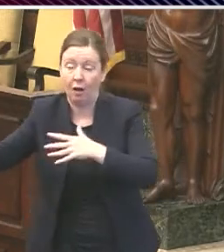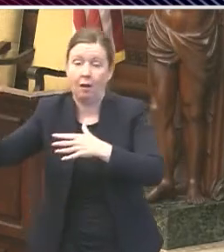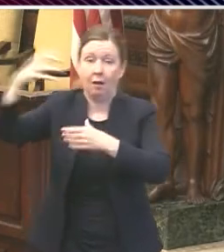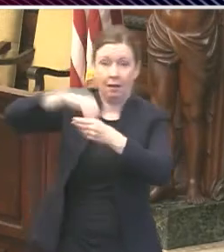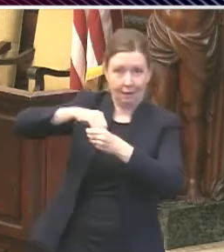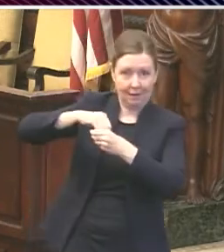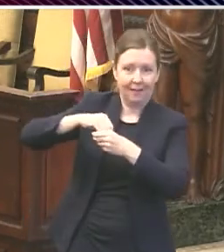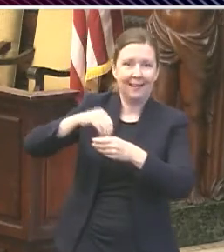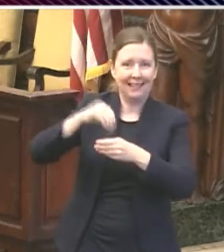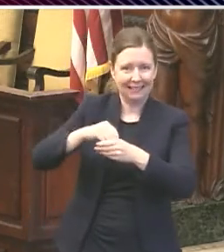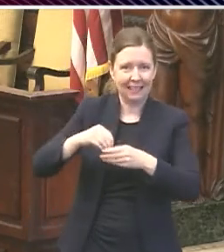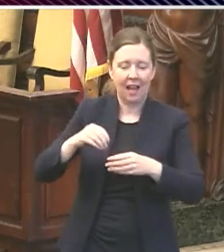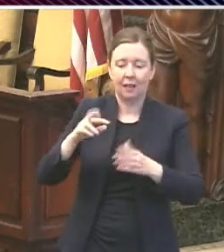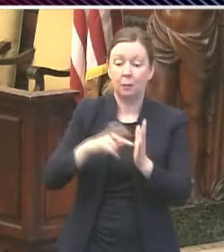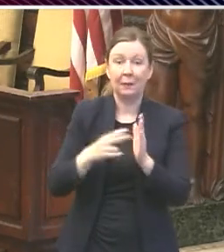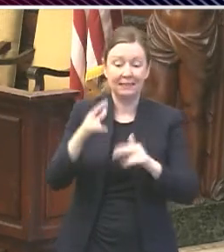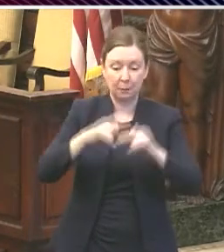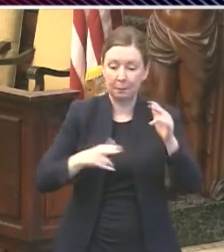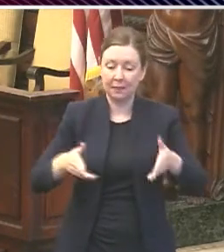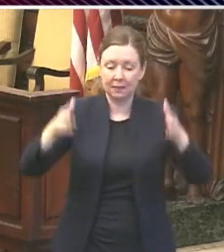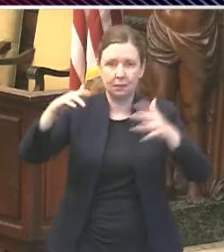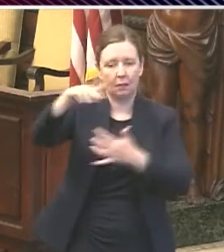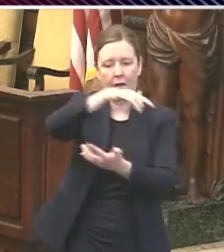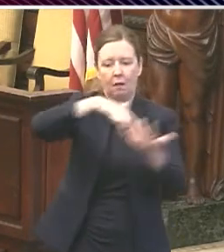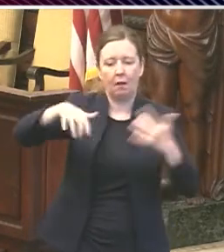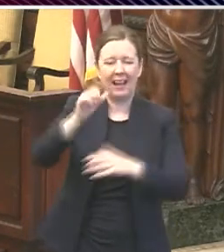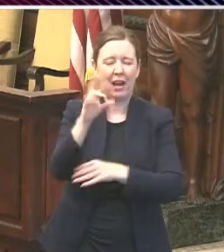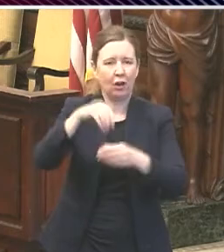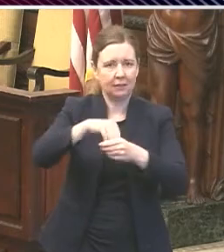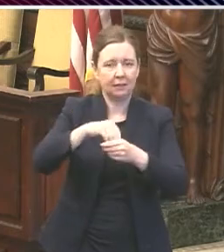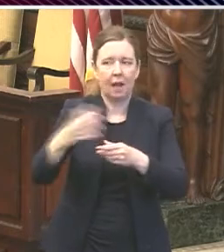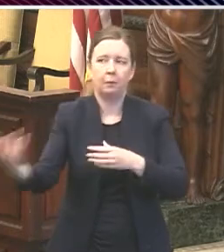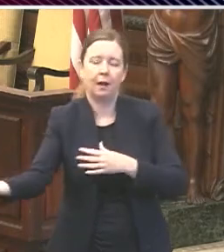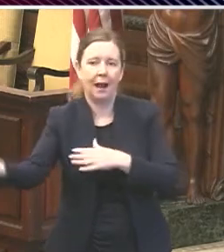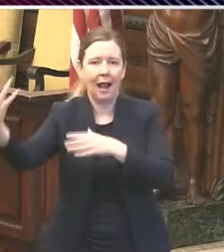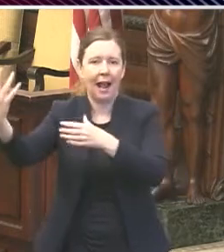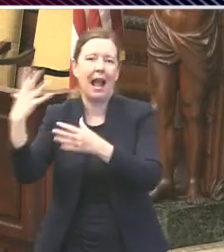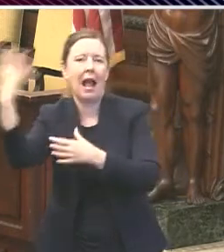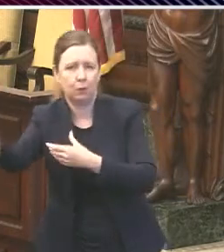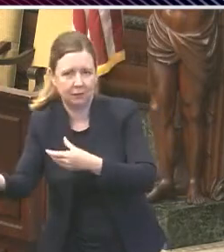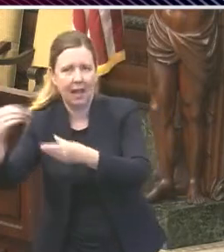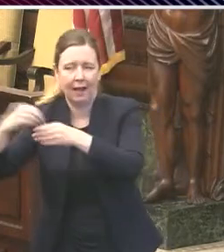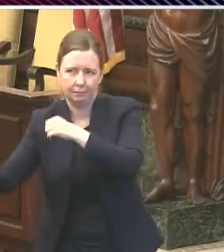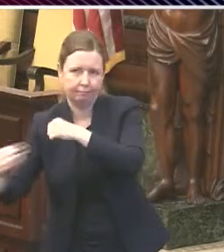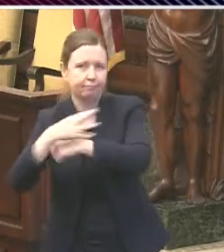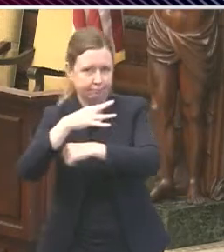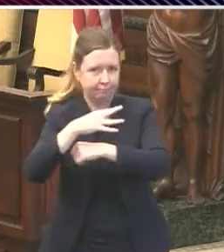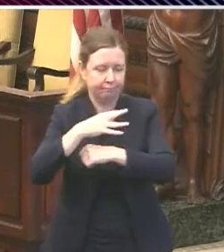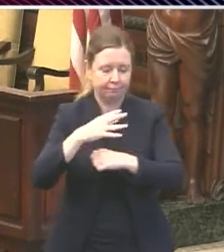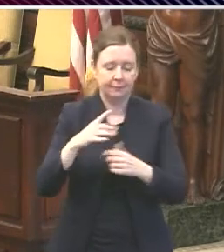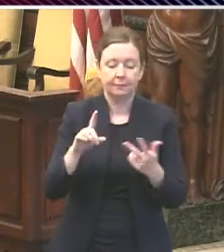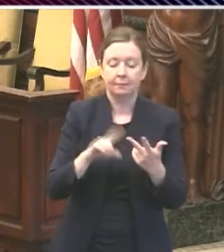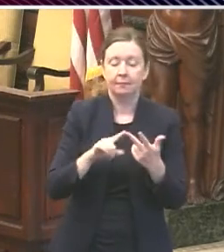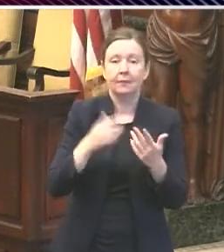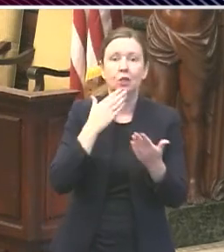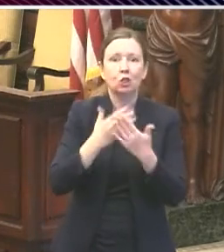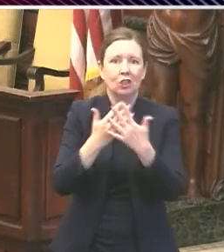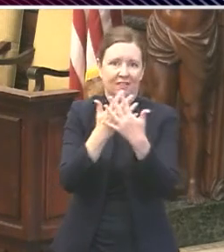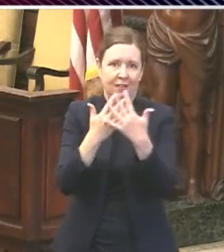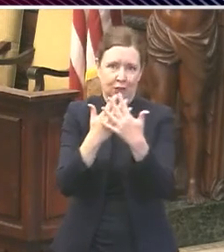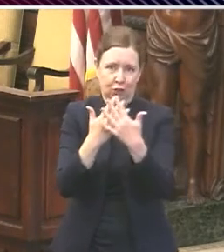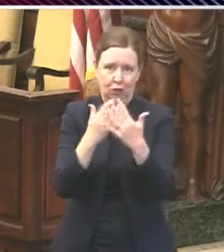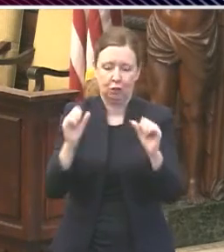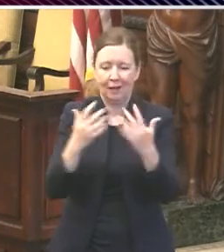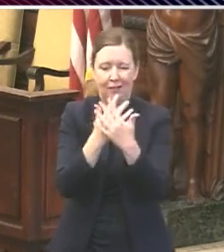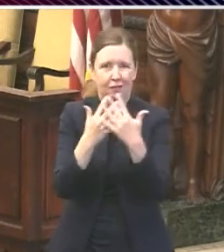building isn't just recirculating air from inside the building. And the third is to put in a filter so that it can filter out at least some of the droplets that would go